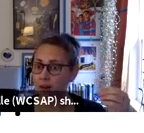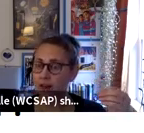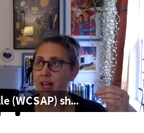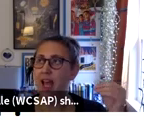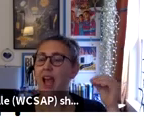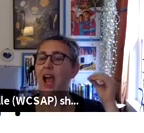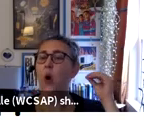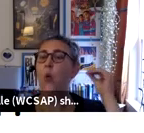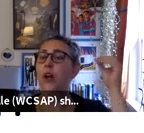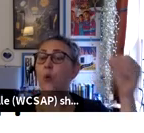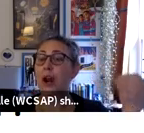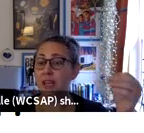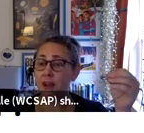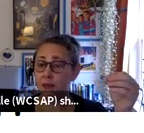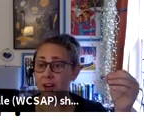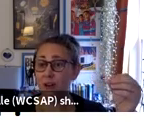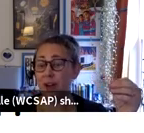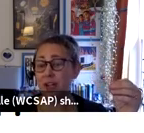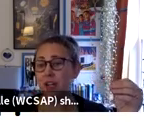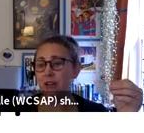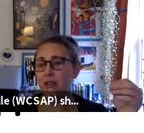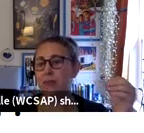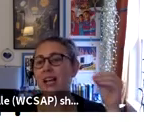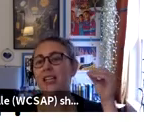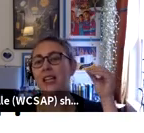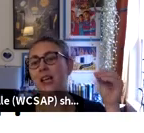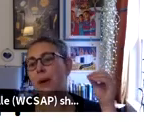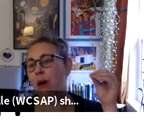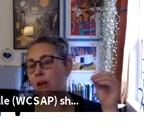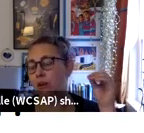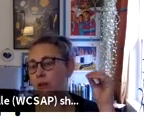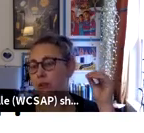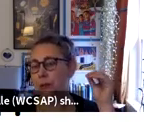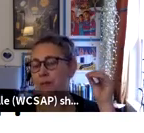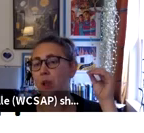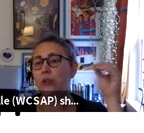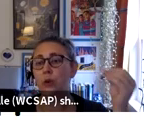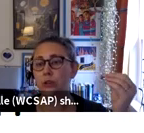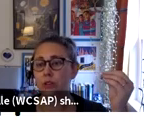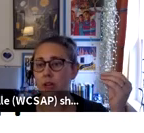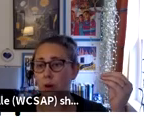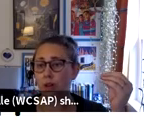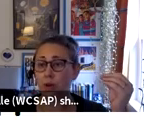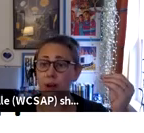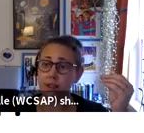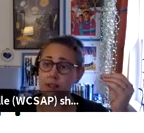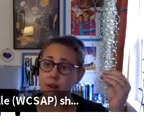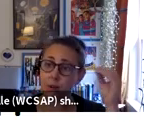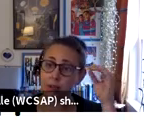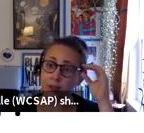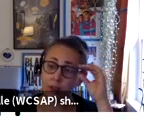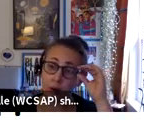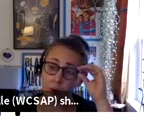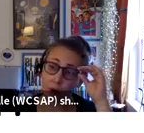4. What a great time for an intervention. Because I think about all those adults that I work on the crisis